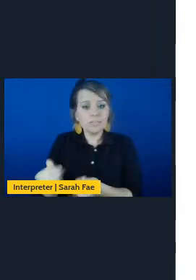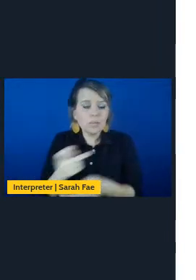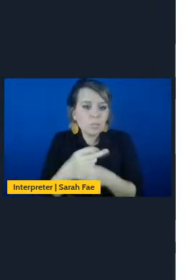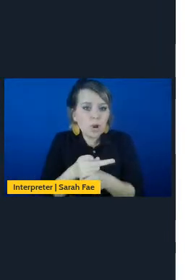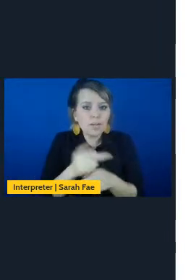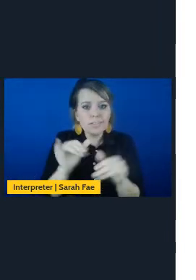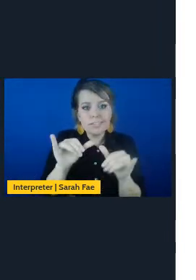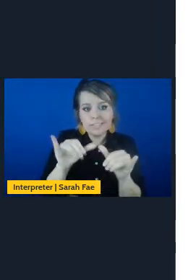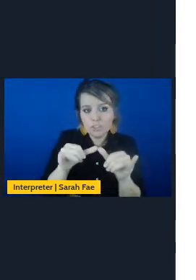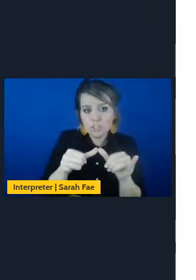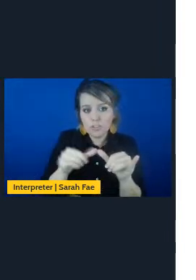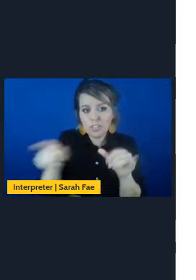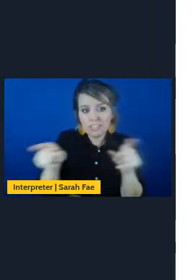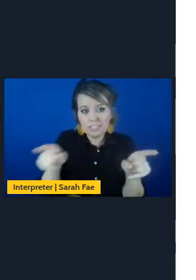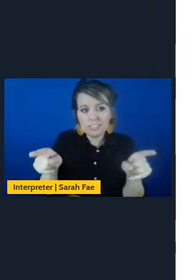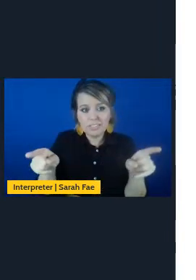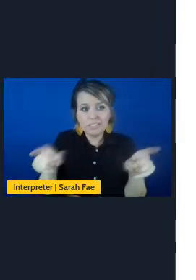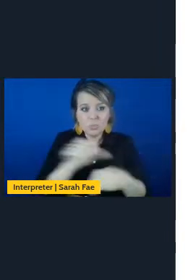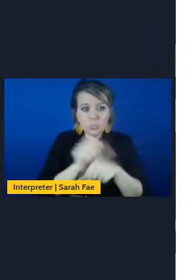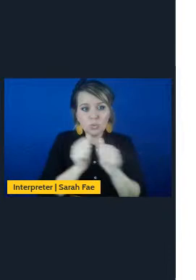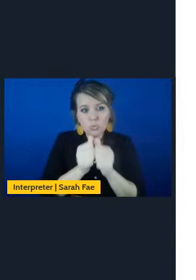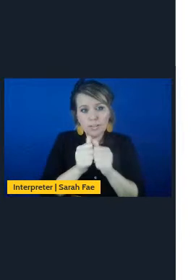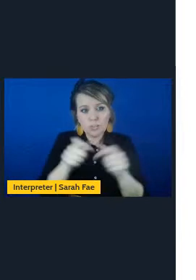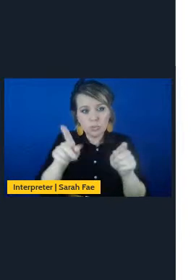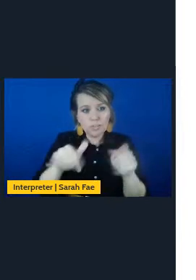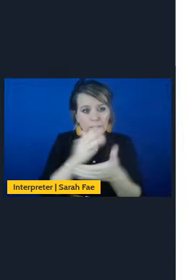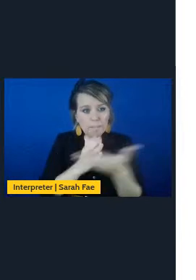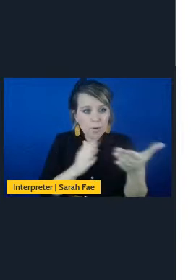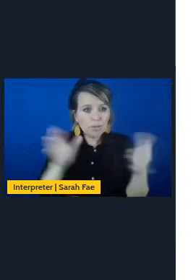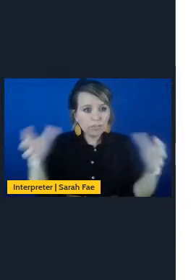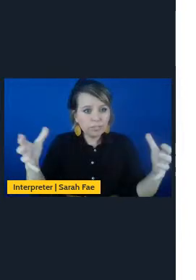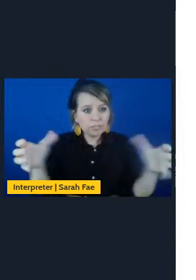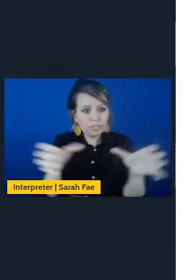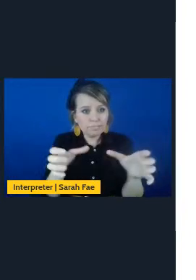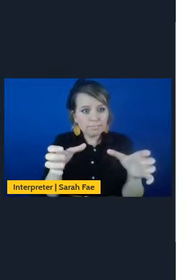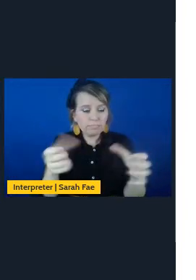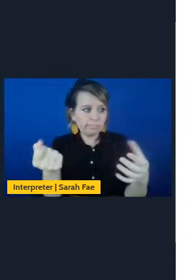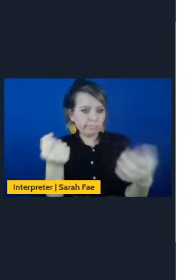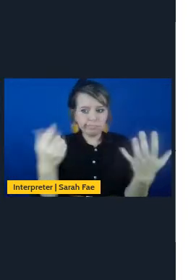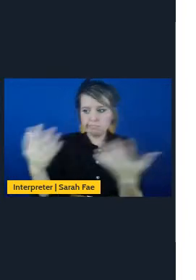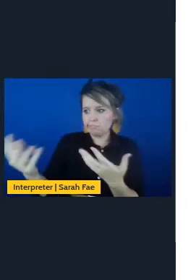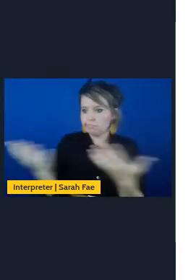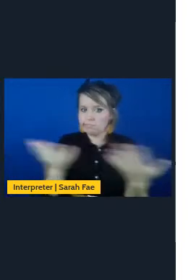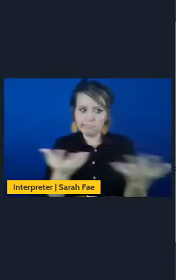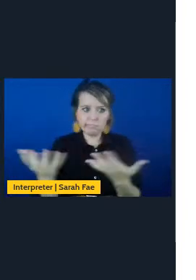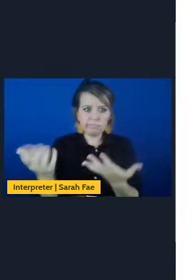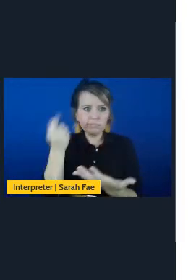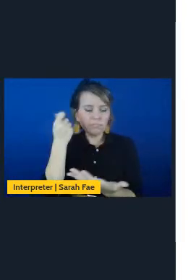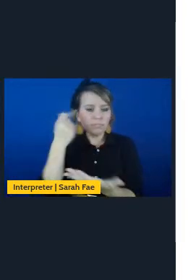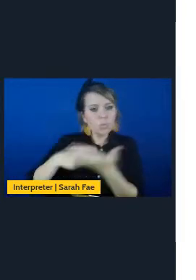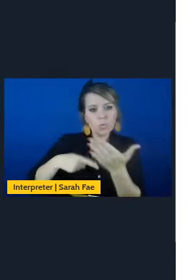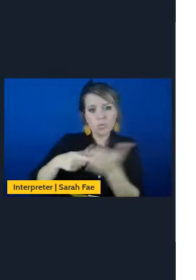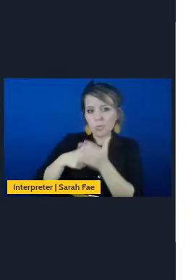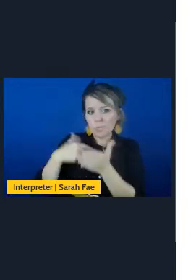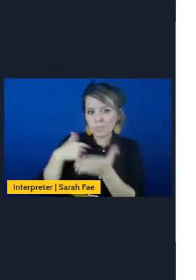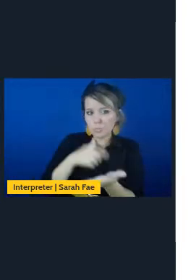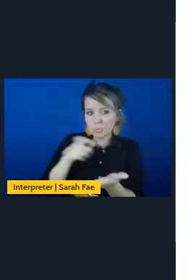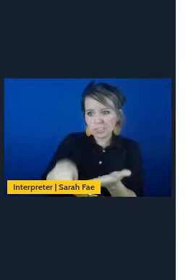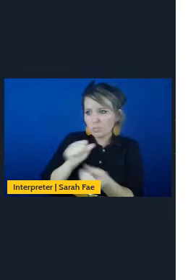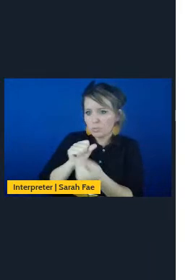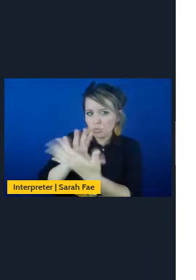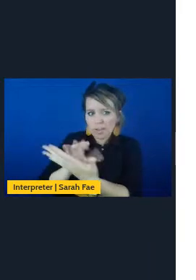together at least at this stage, right? To understand what are the requirements that we need to address